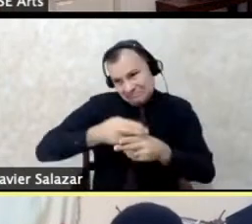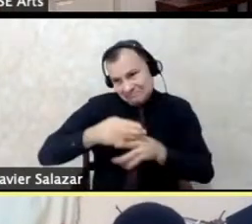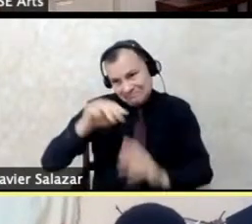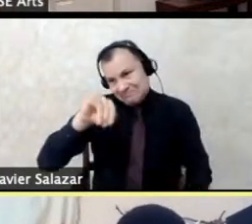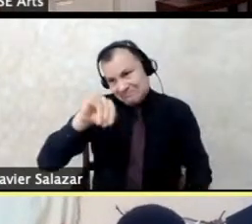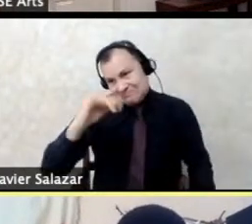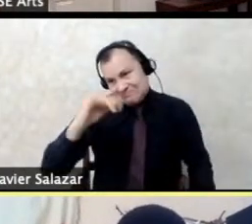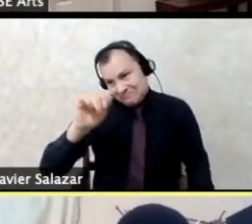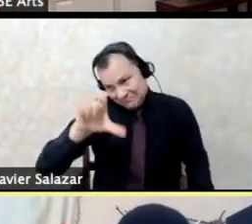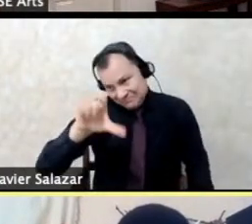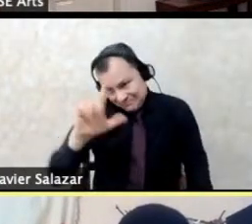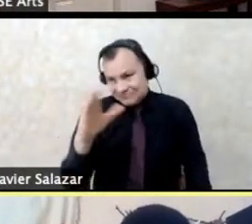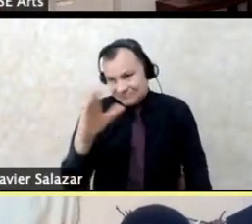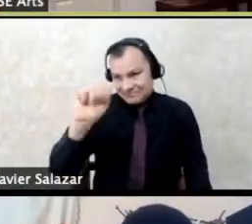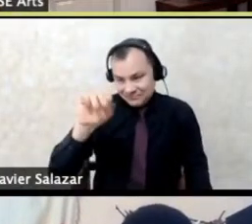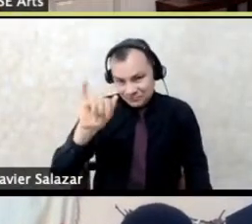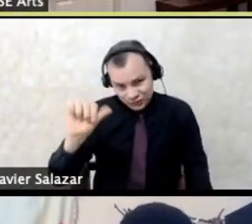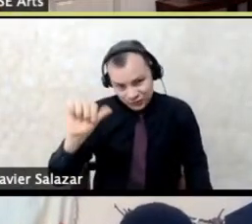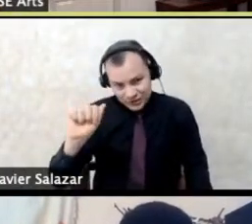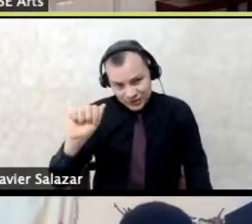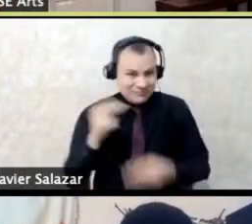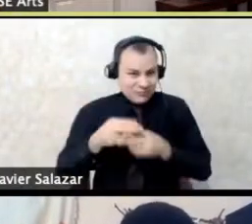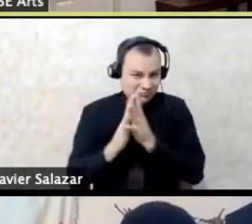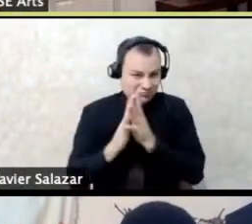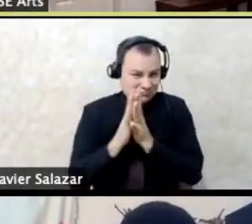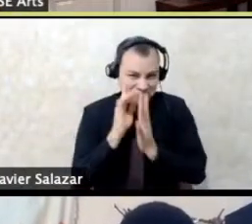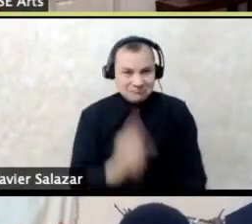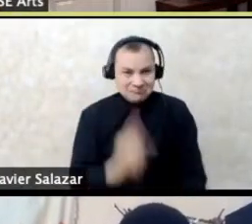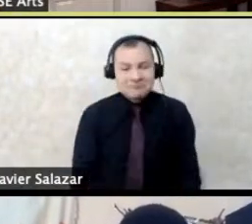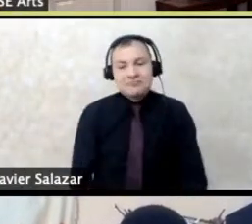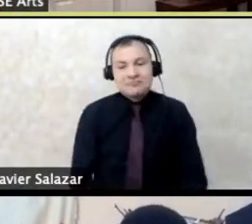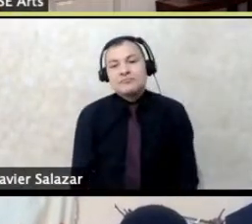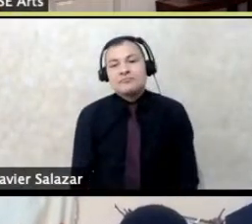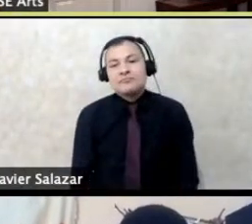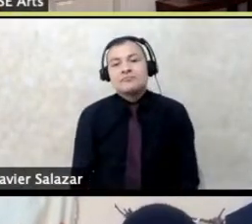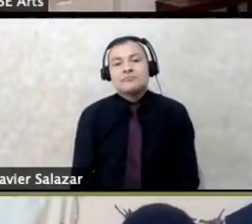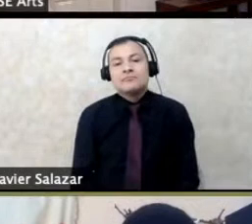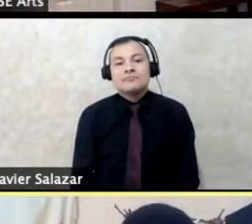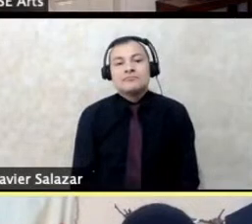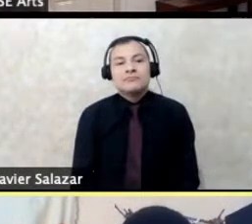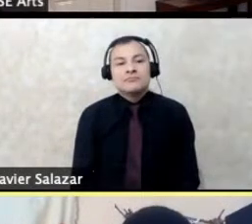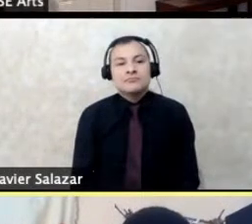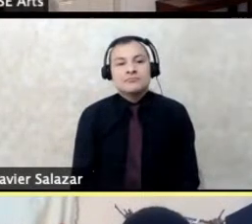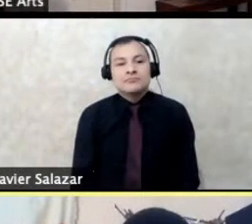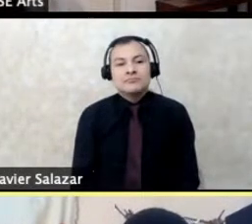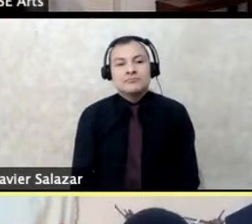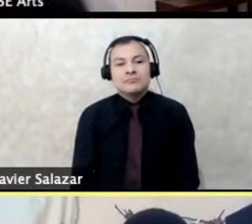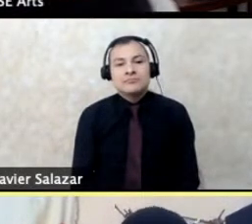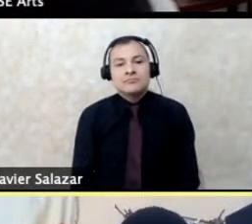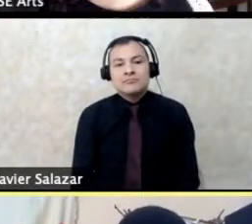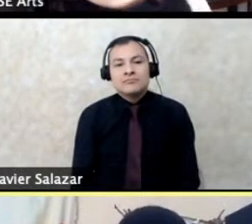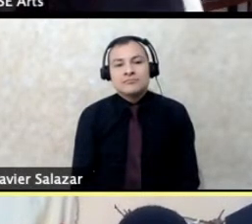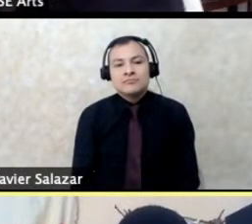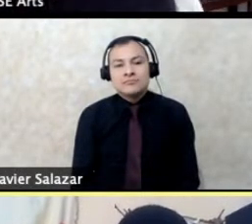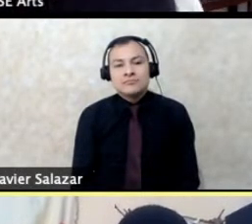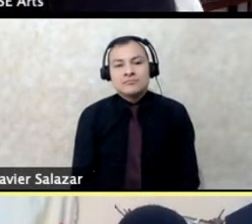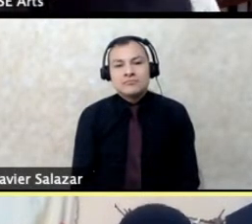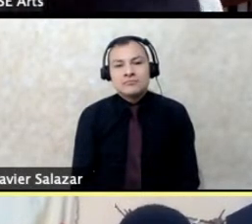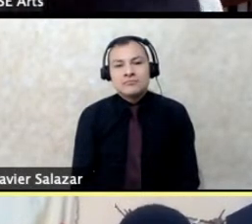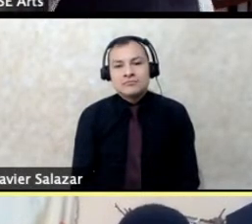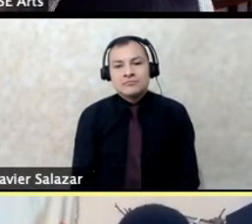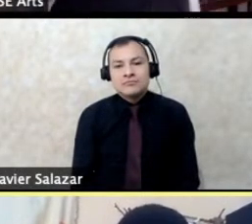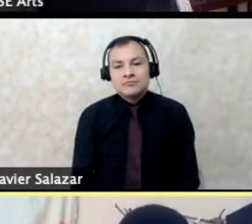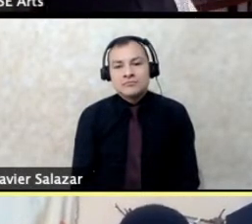Theater, CBO, based here in Kenya. I'm the founder of the organization, and I founded it way back in